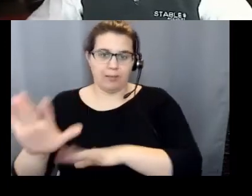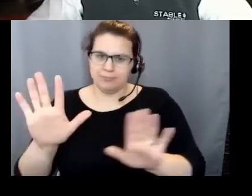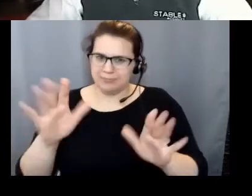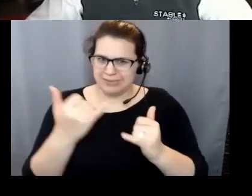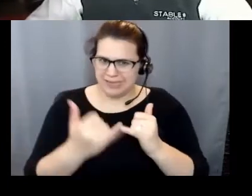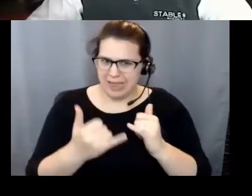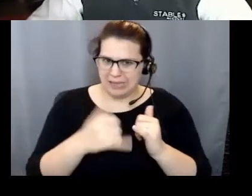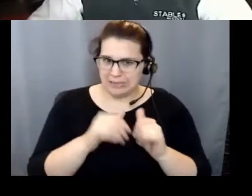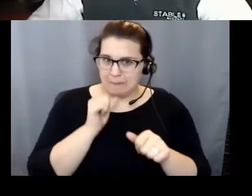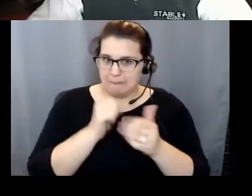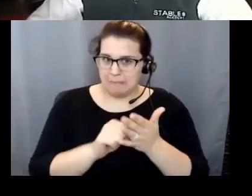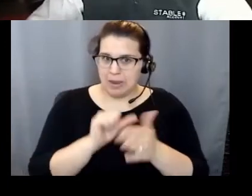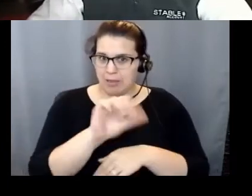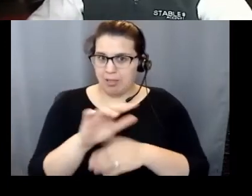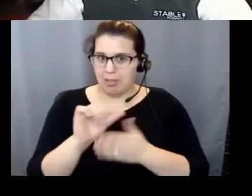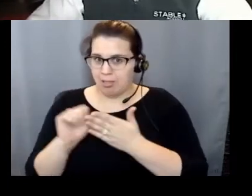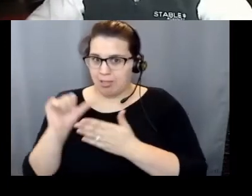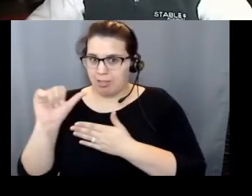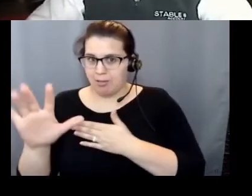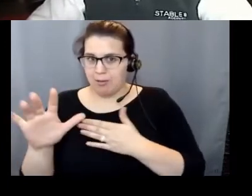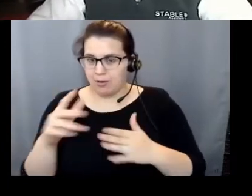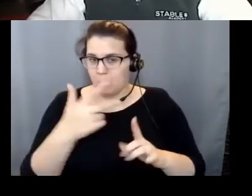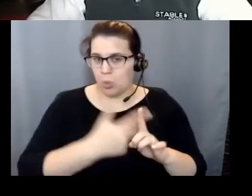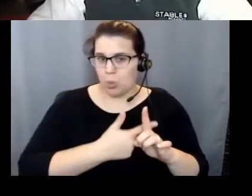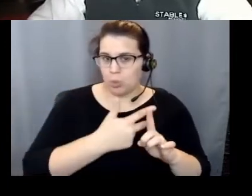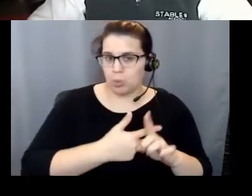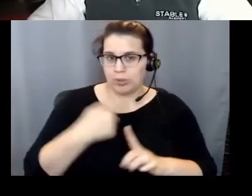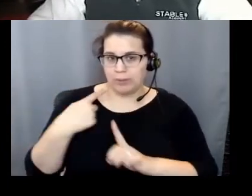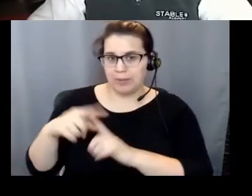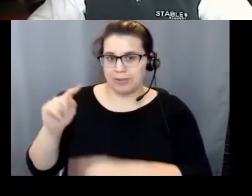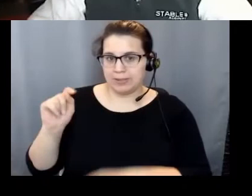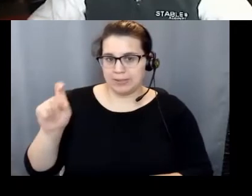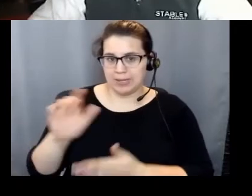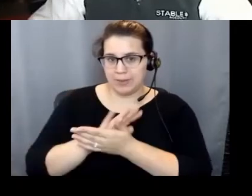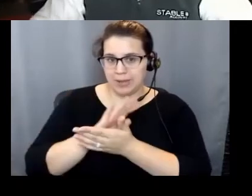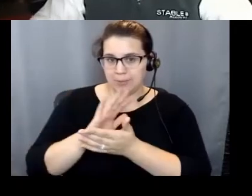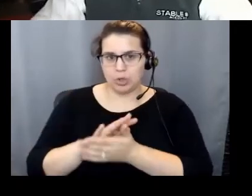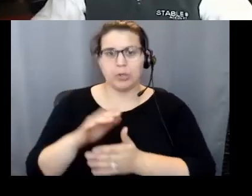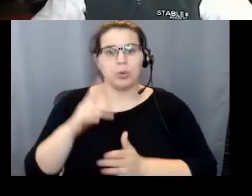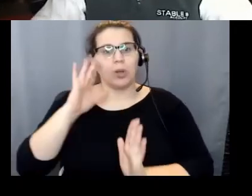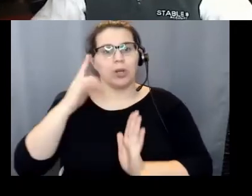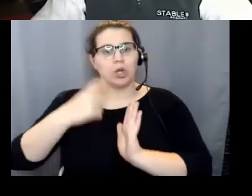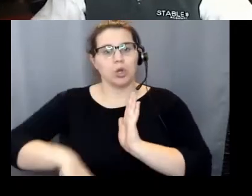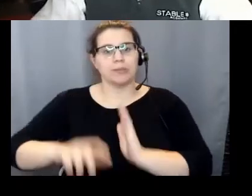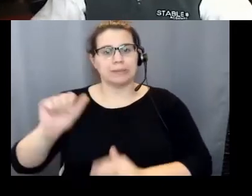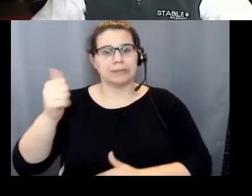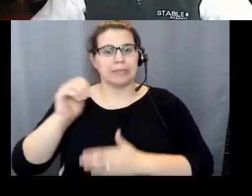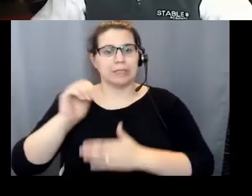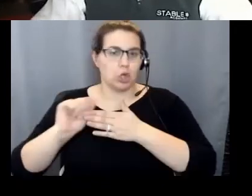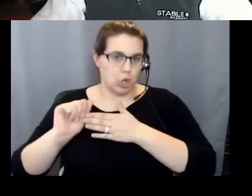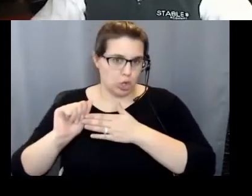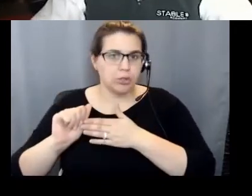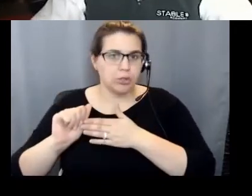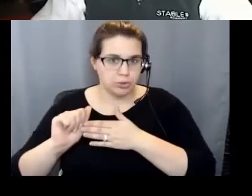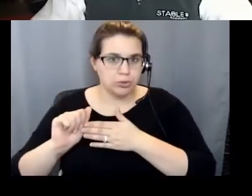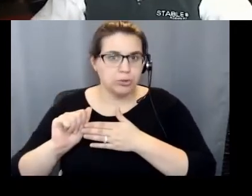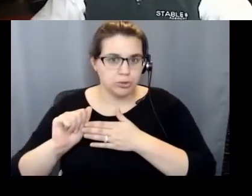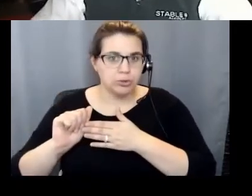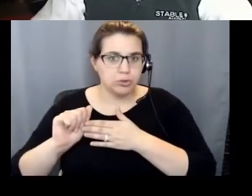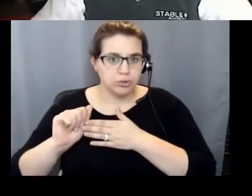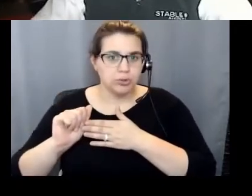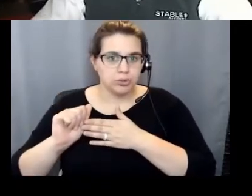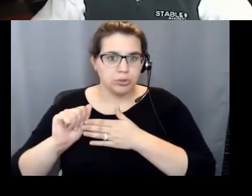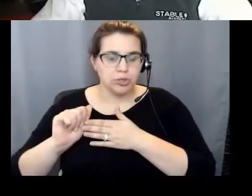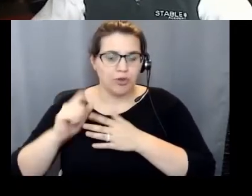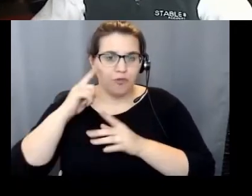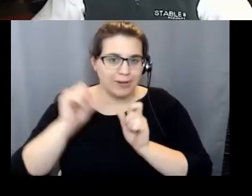option, if both tax forms and quarterly statements are mailed to you, there is a $10, as defined here, $10 per